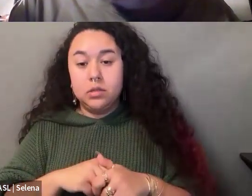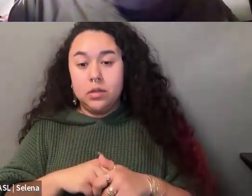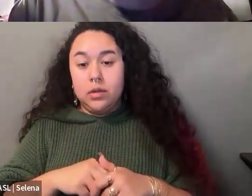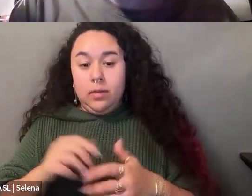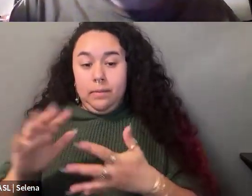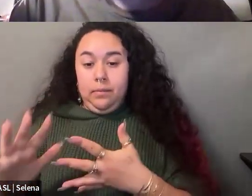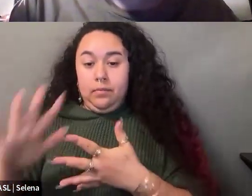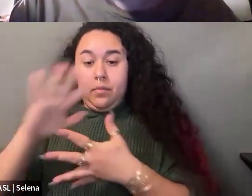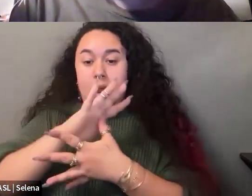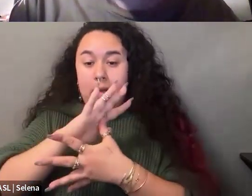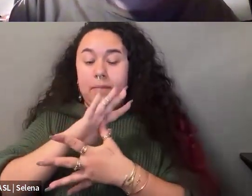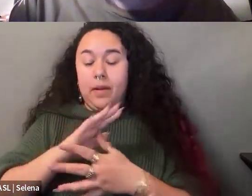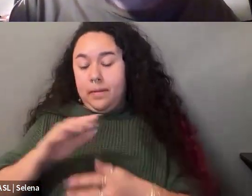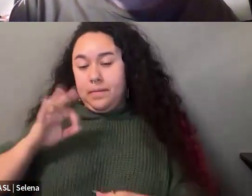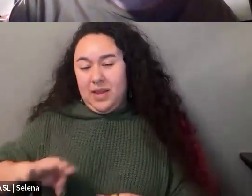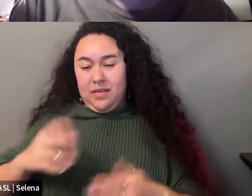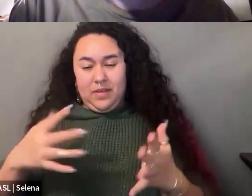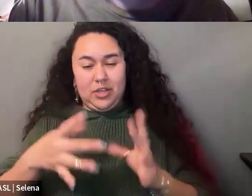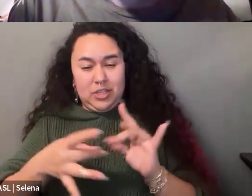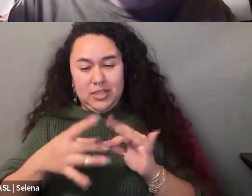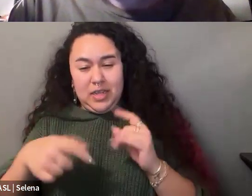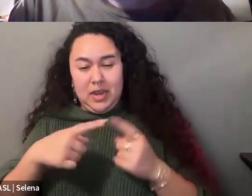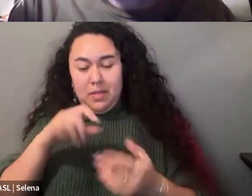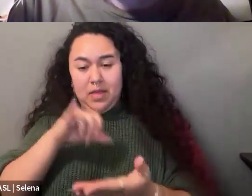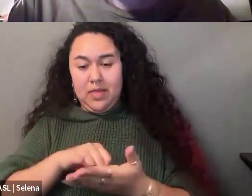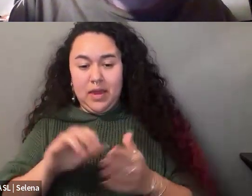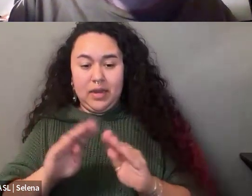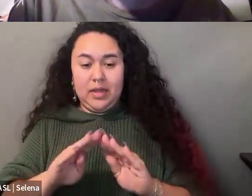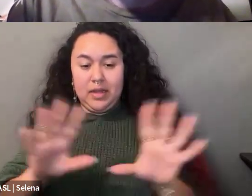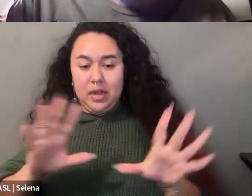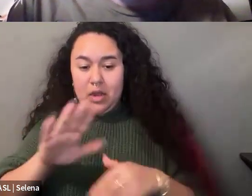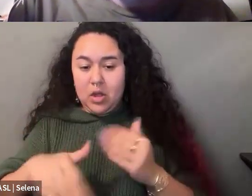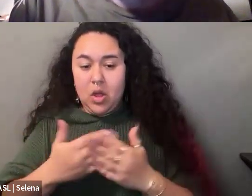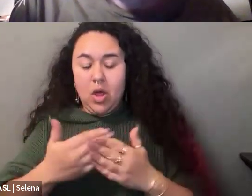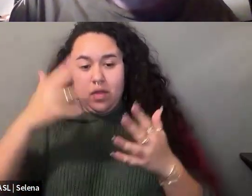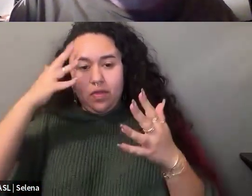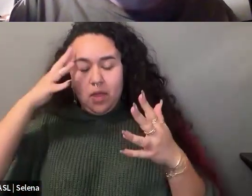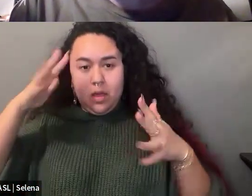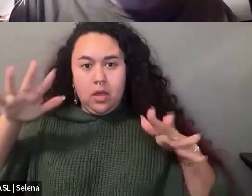the primary benefit is what you've discussed about that kind of clearing all the noise